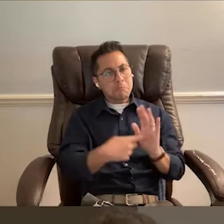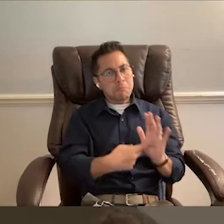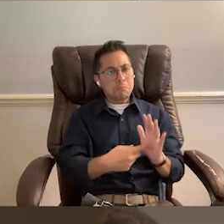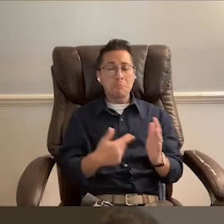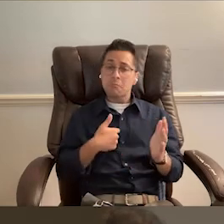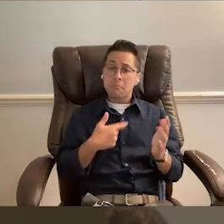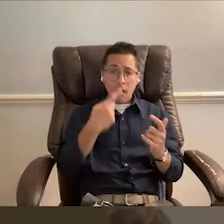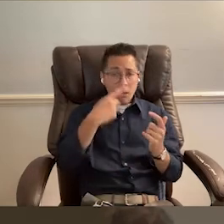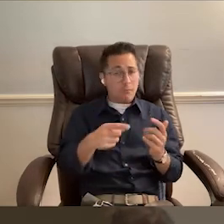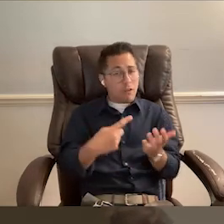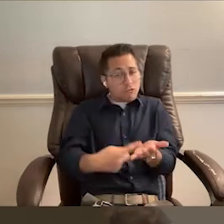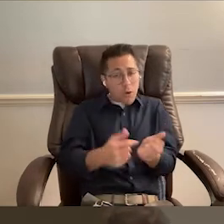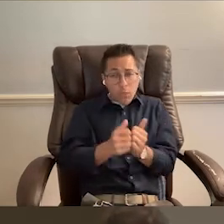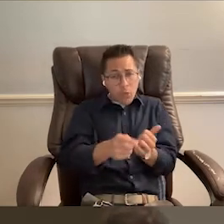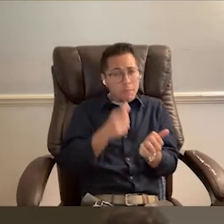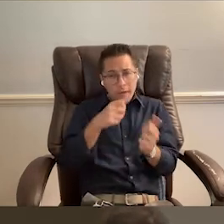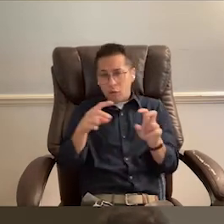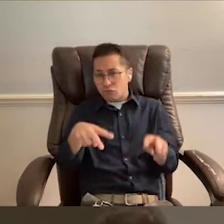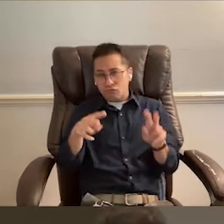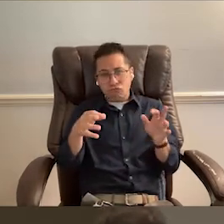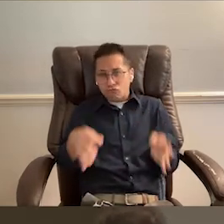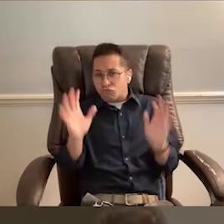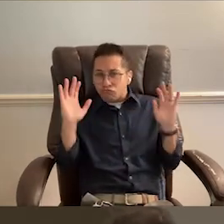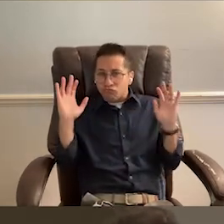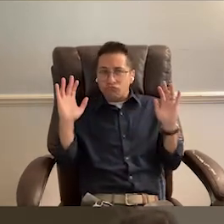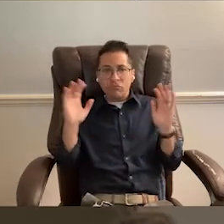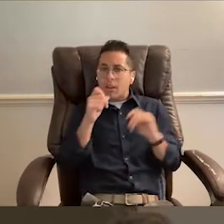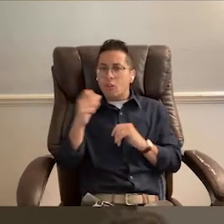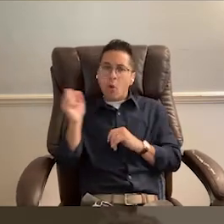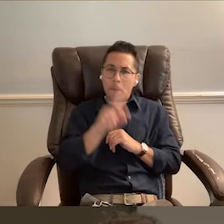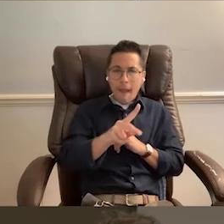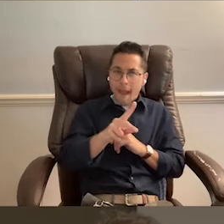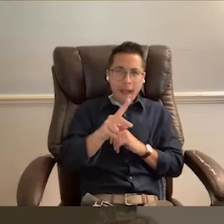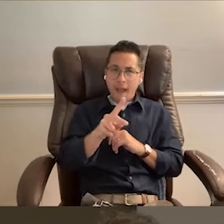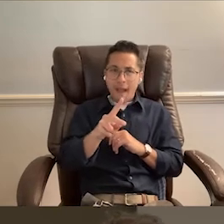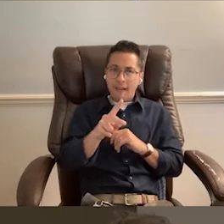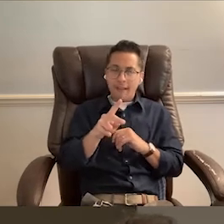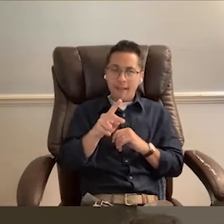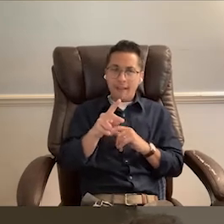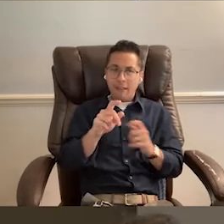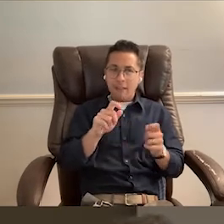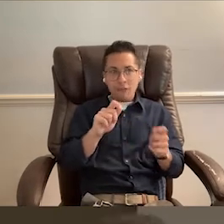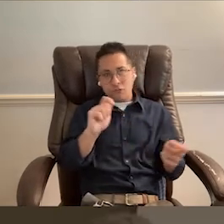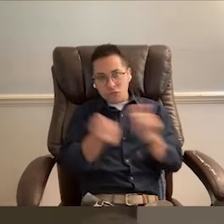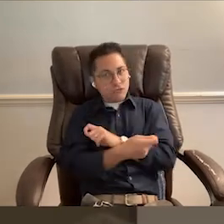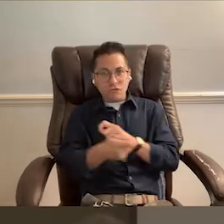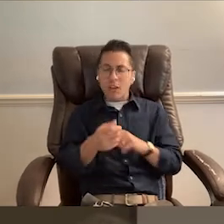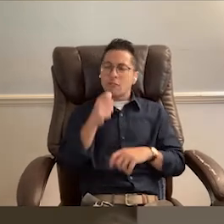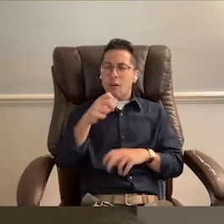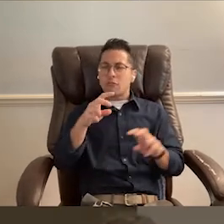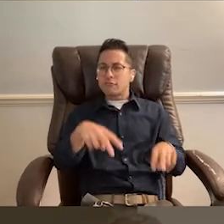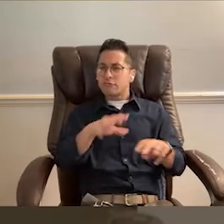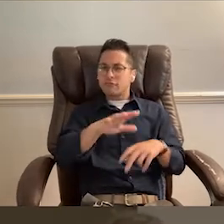make it worse. If you say, like, I'm open to talk to you, I'm not going to judge, and then you don't go back